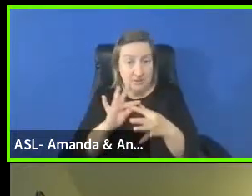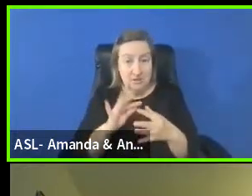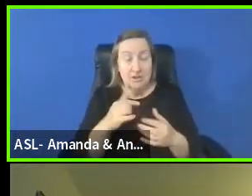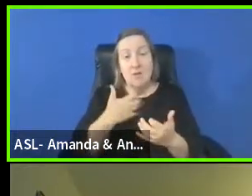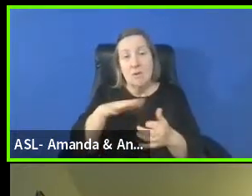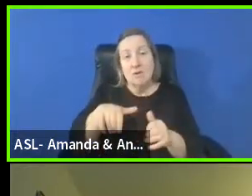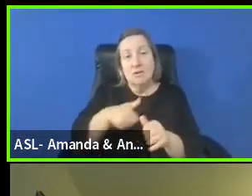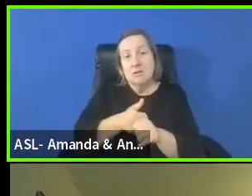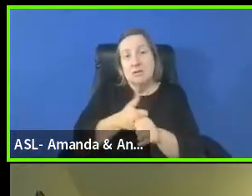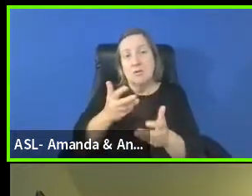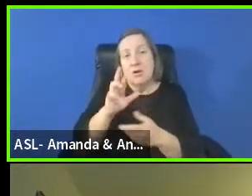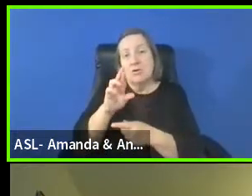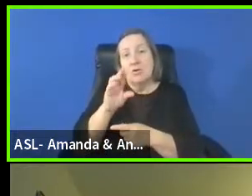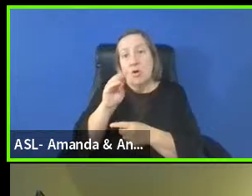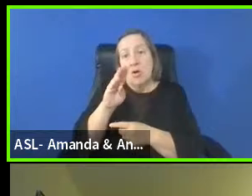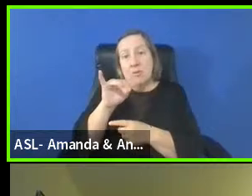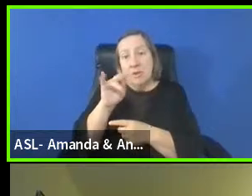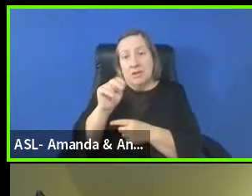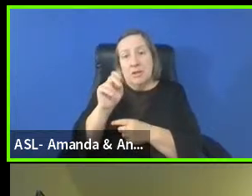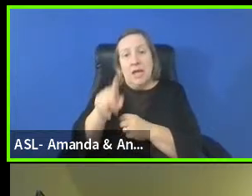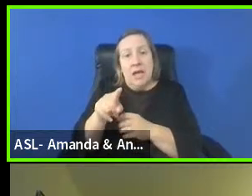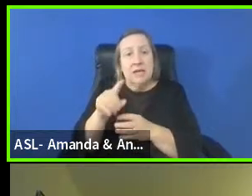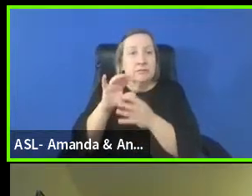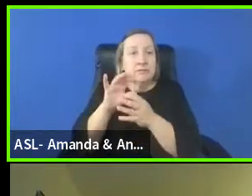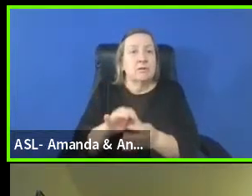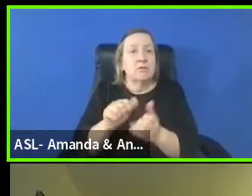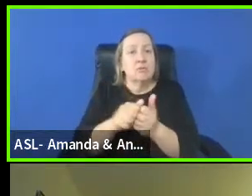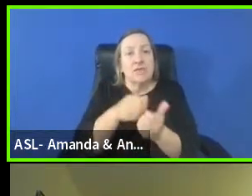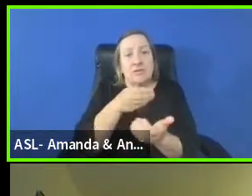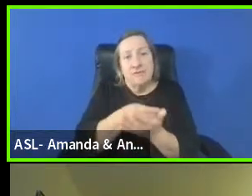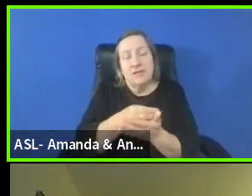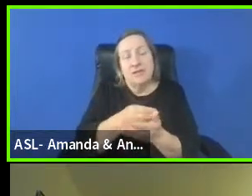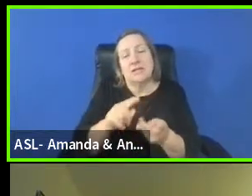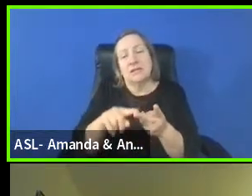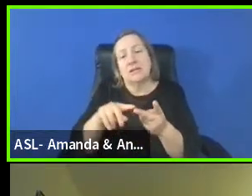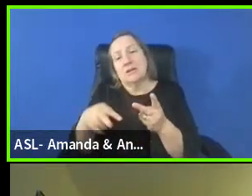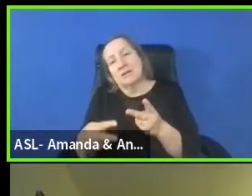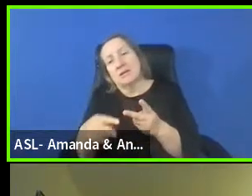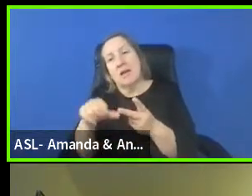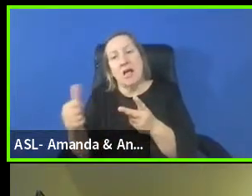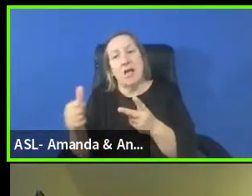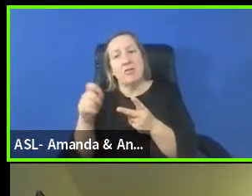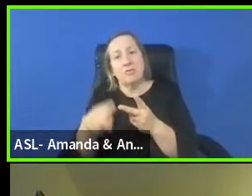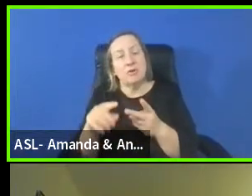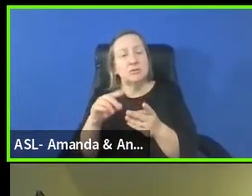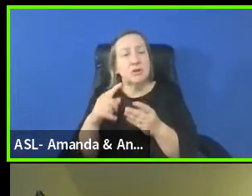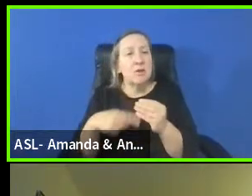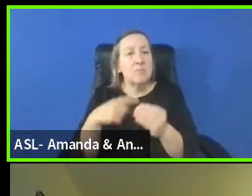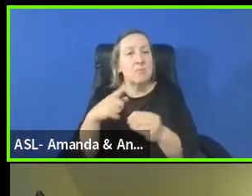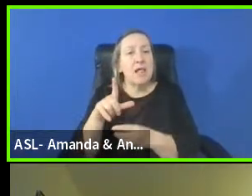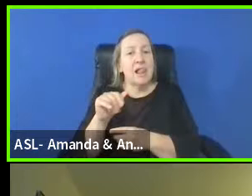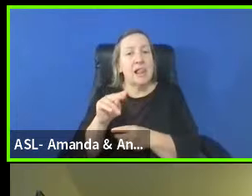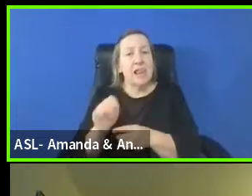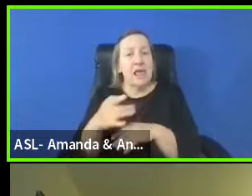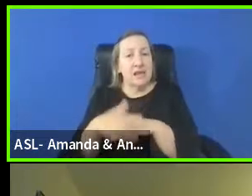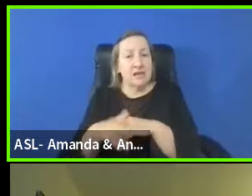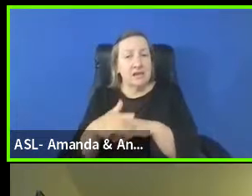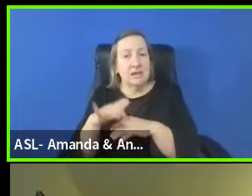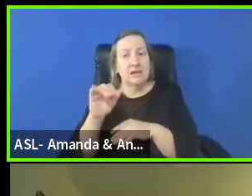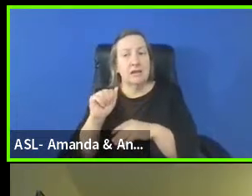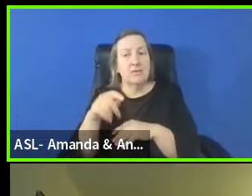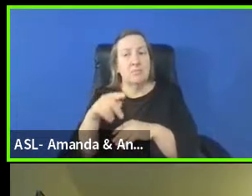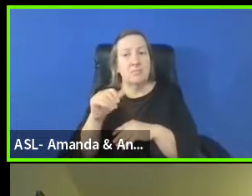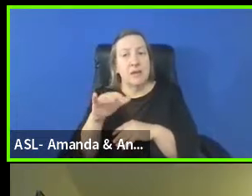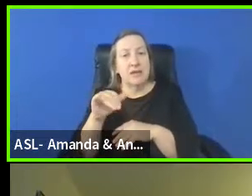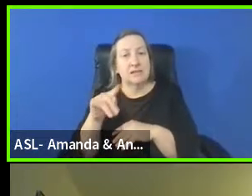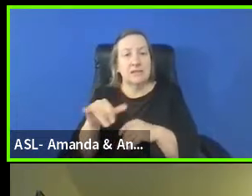on what Robin asked about with the funding piece, and then I have another question about lane capacity. The funding piece,